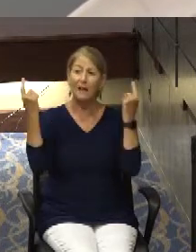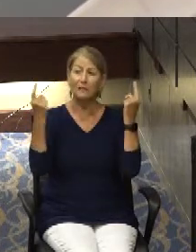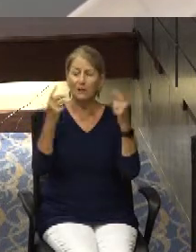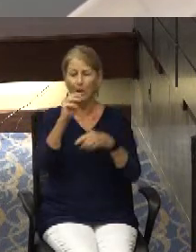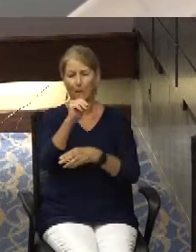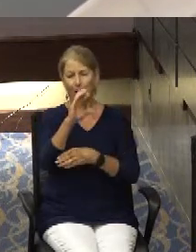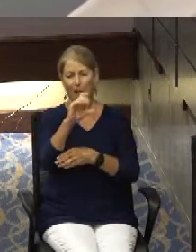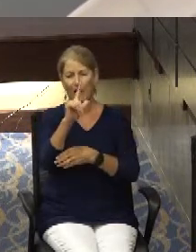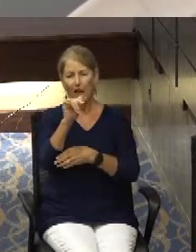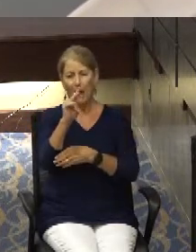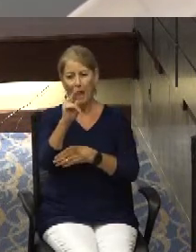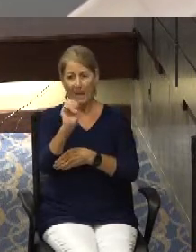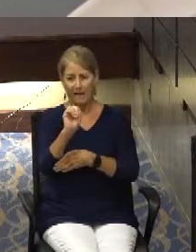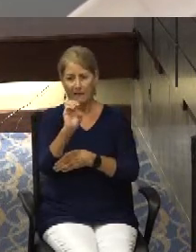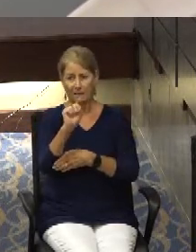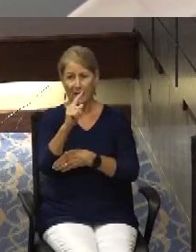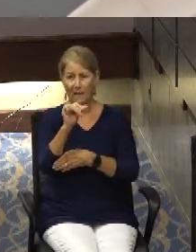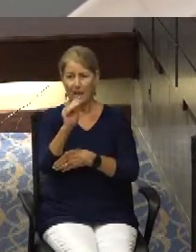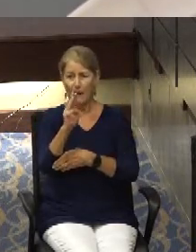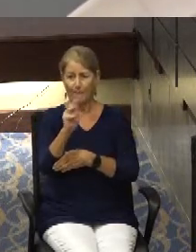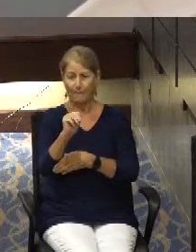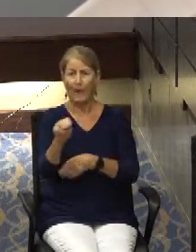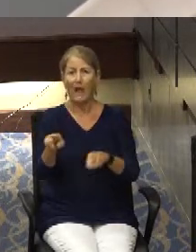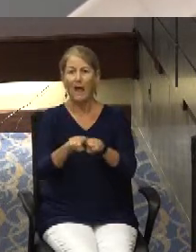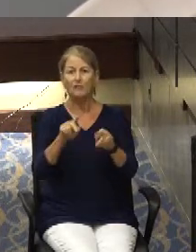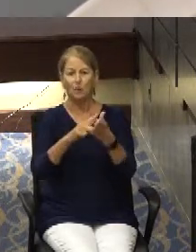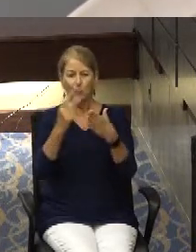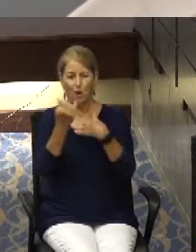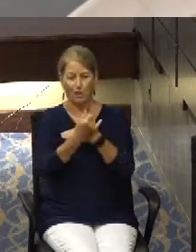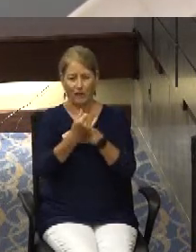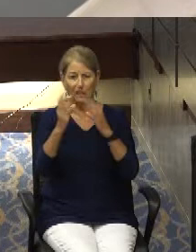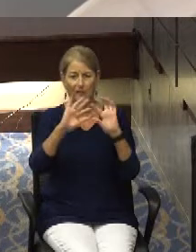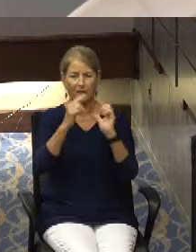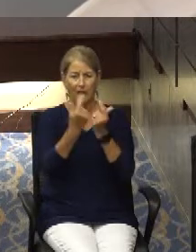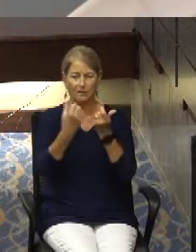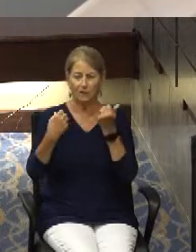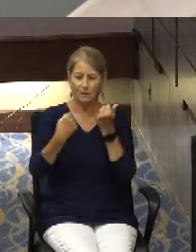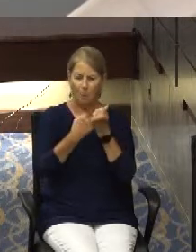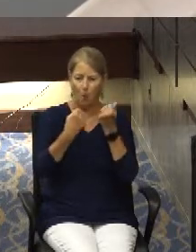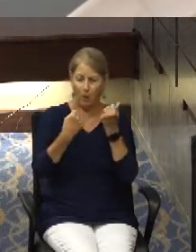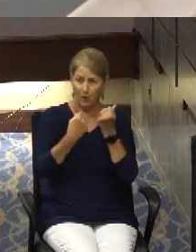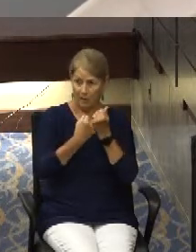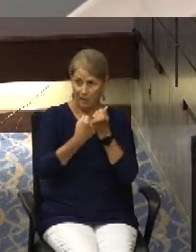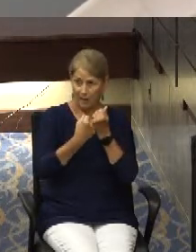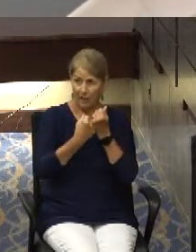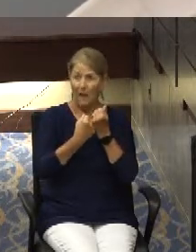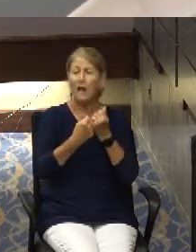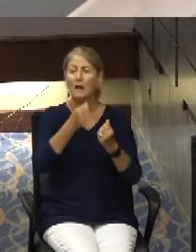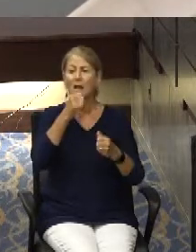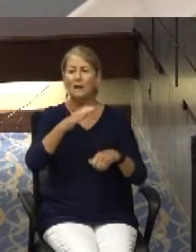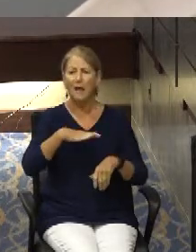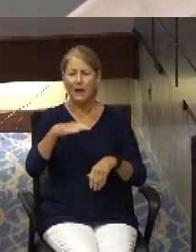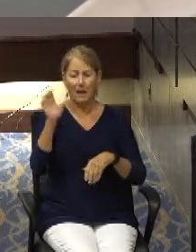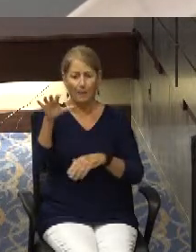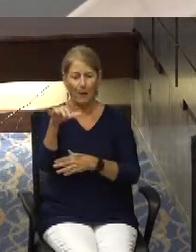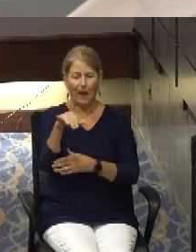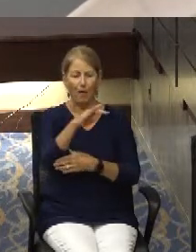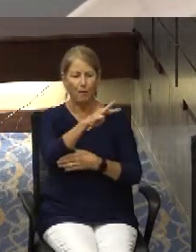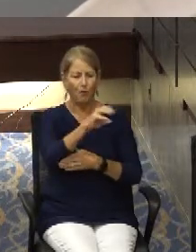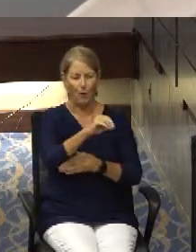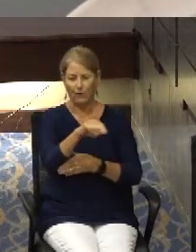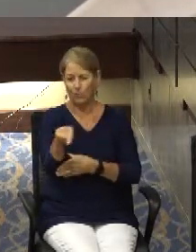Stadium as a project, and the council supported it with a large TIF award. The Lady Bears had gone 40-0 and won the